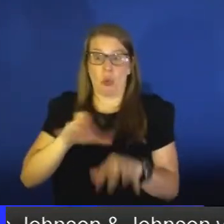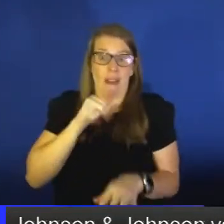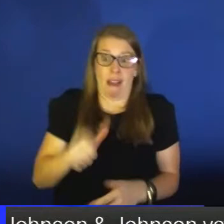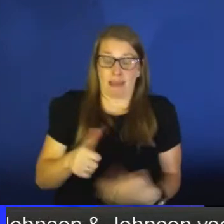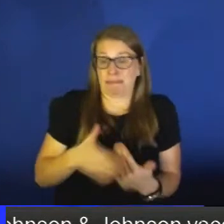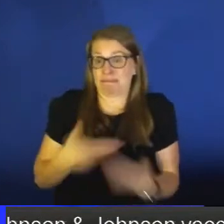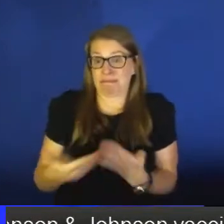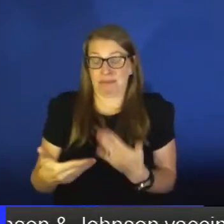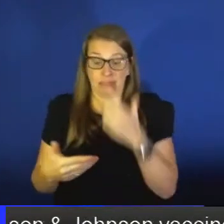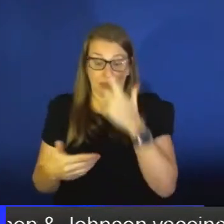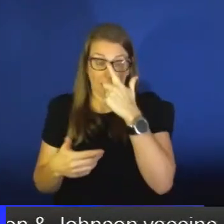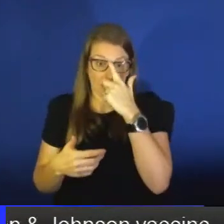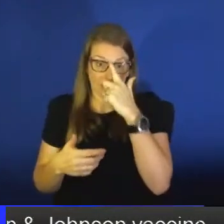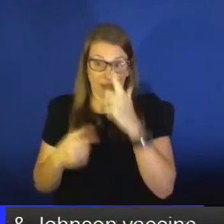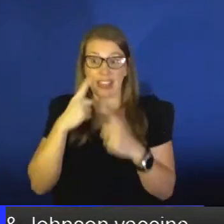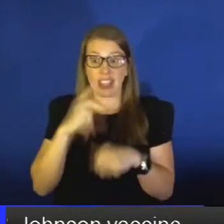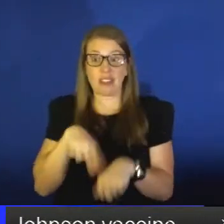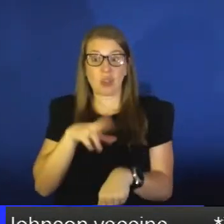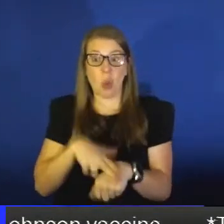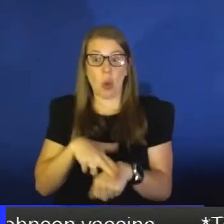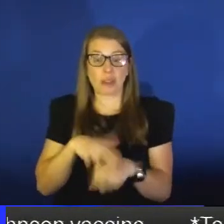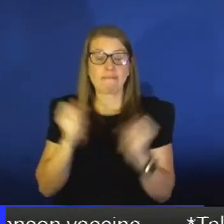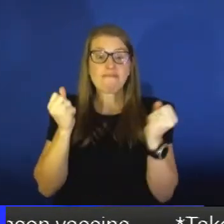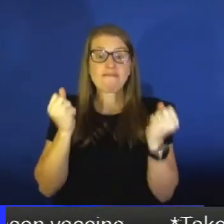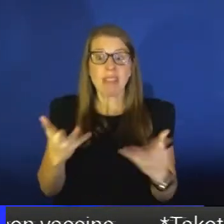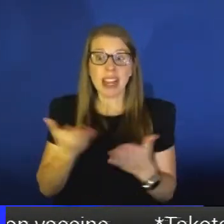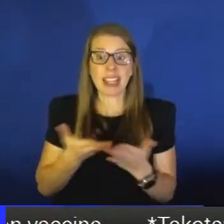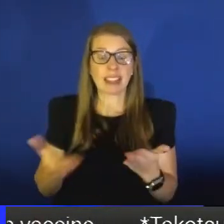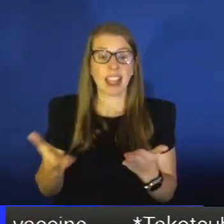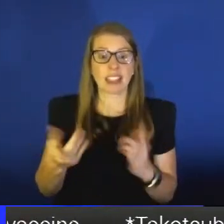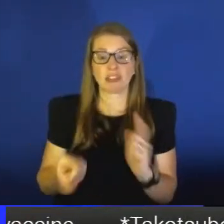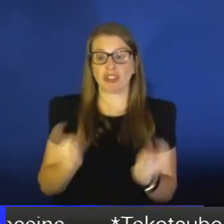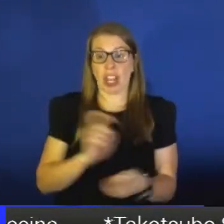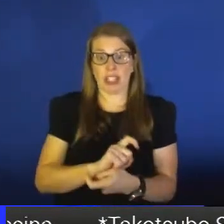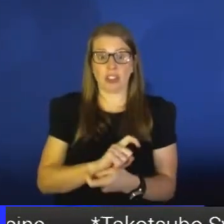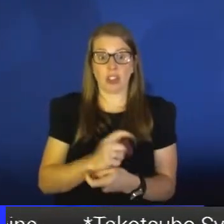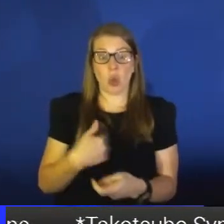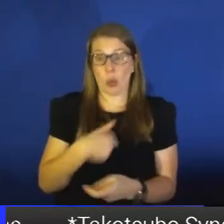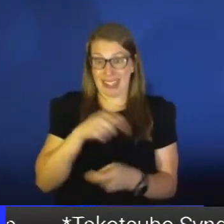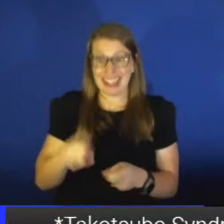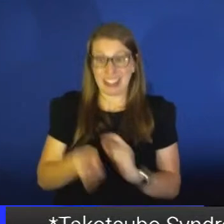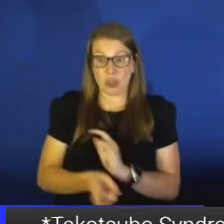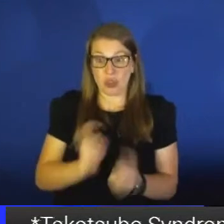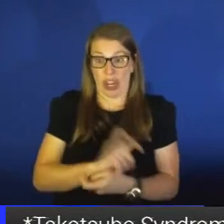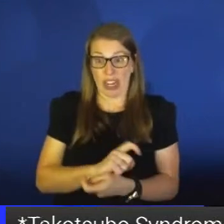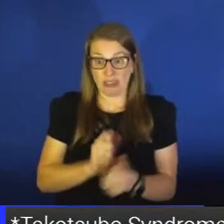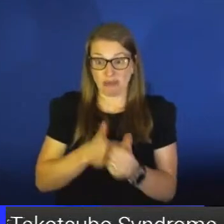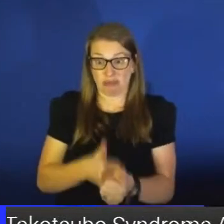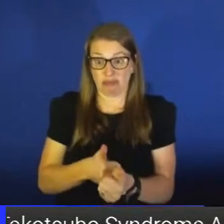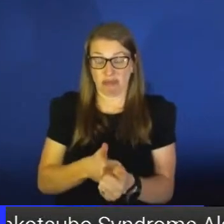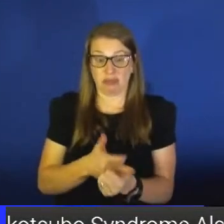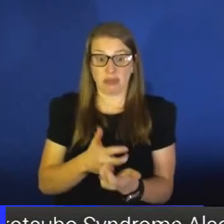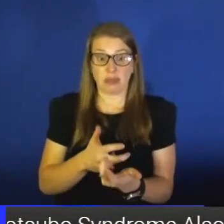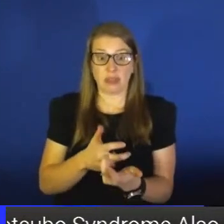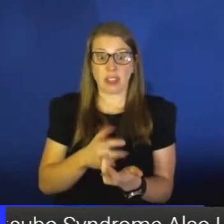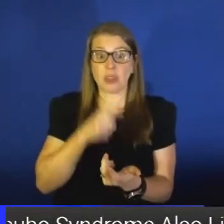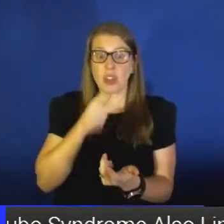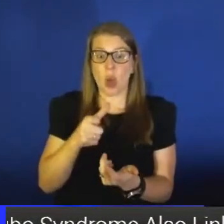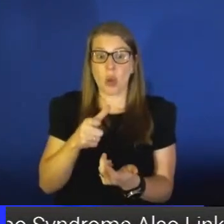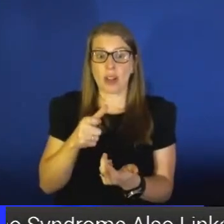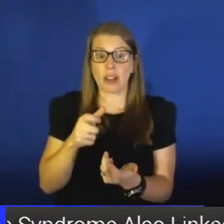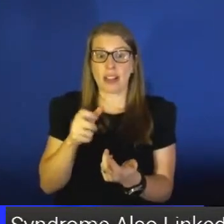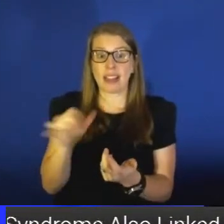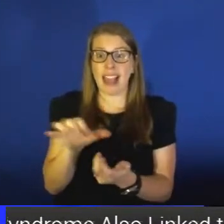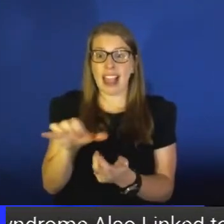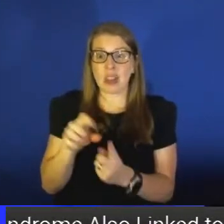there were many things that changed and we needed to change. And, we don't like the word pivot very much anymore, but